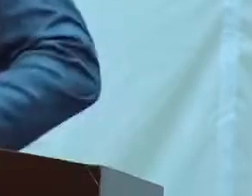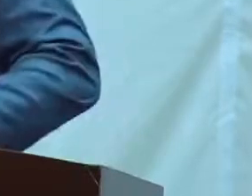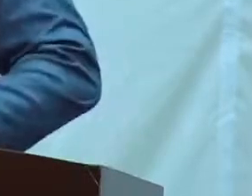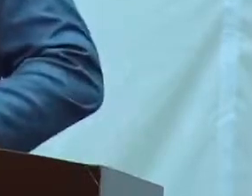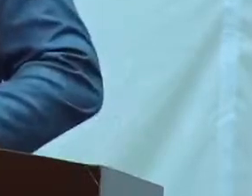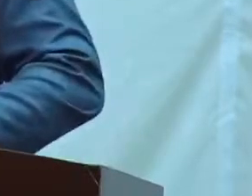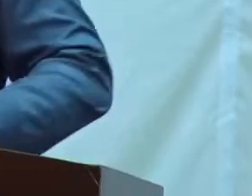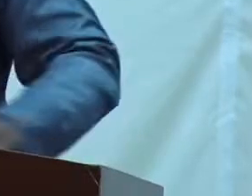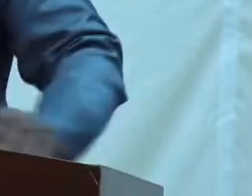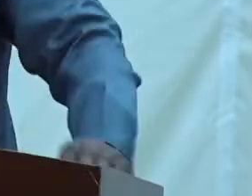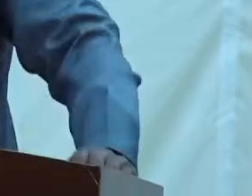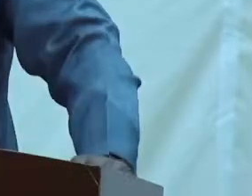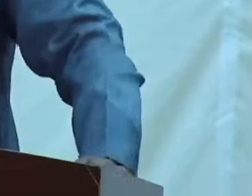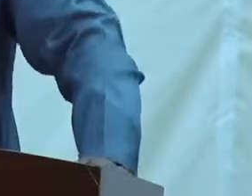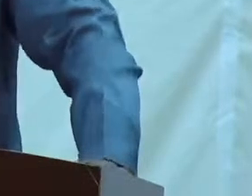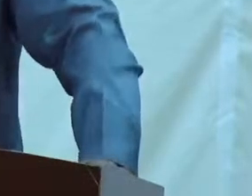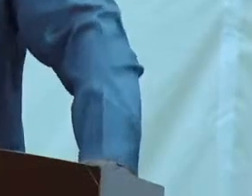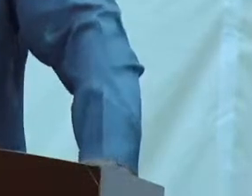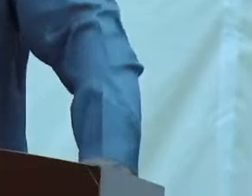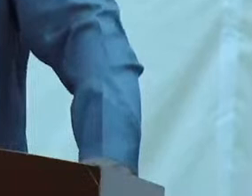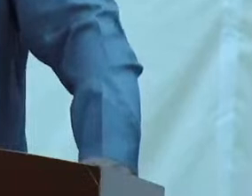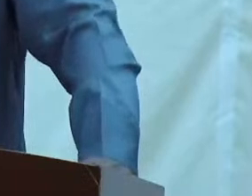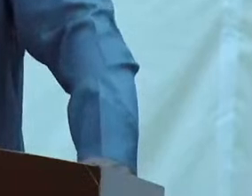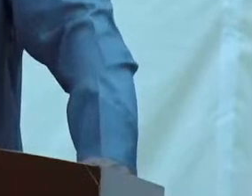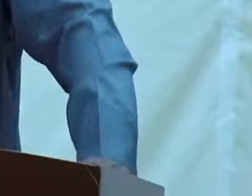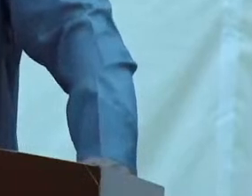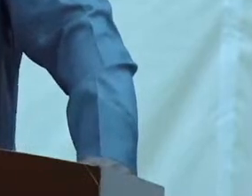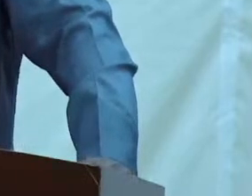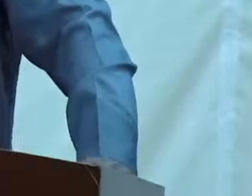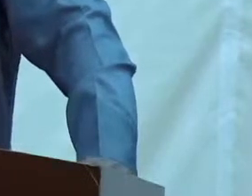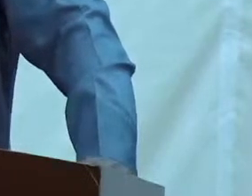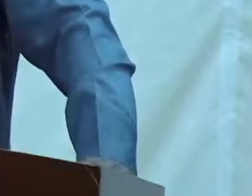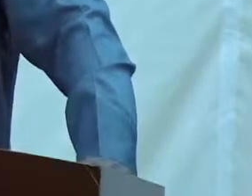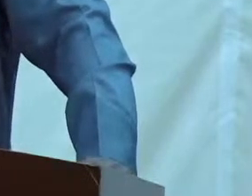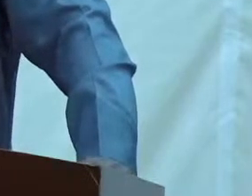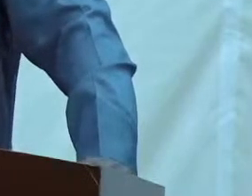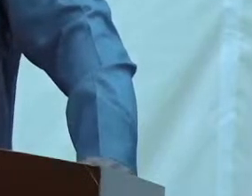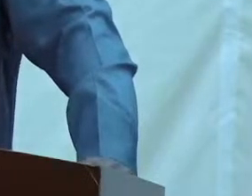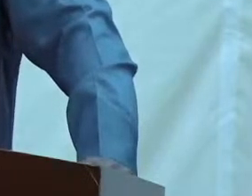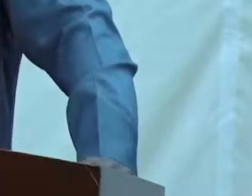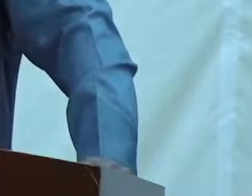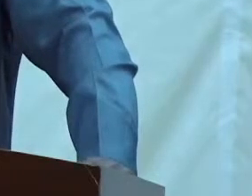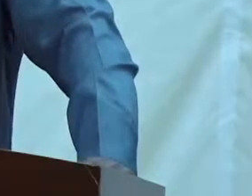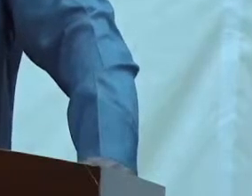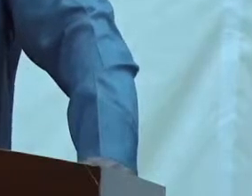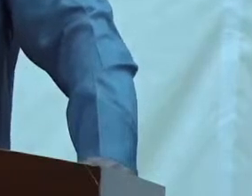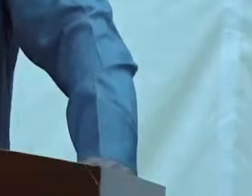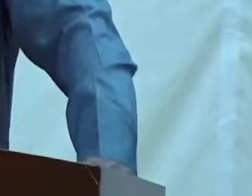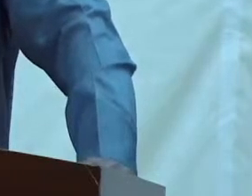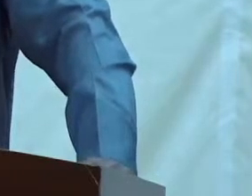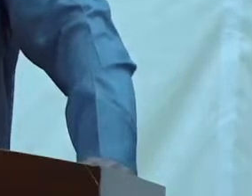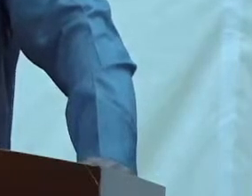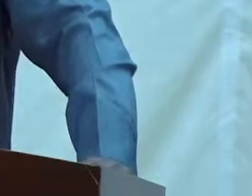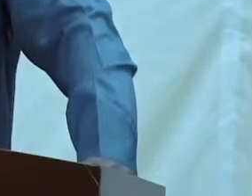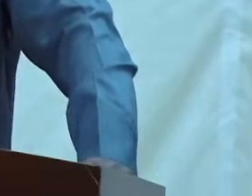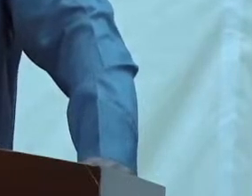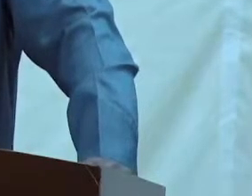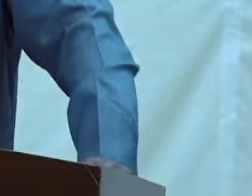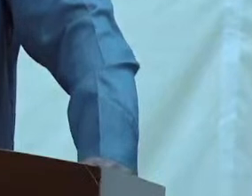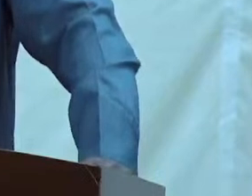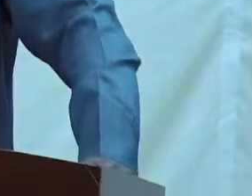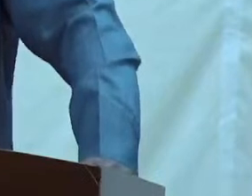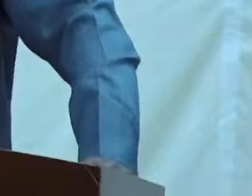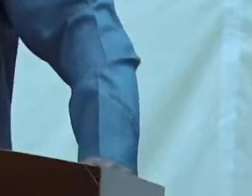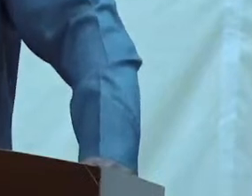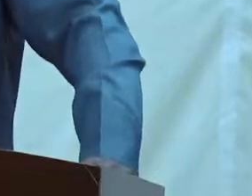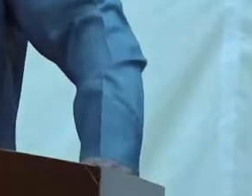Democracy, then, is in recession across the world, and civic spaces are